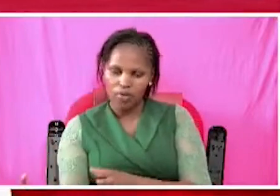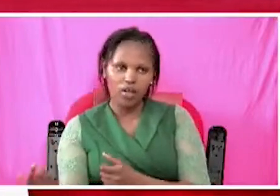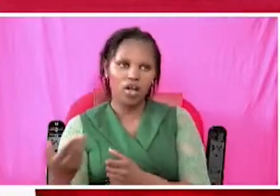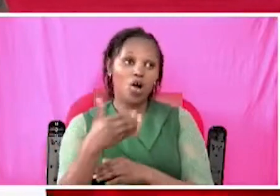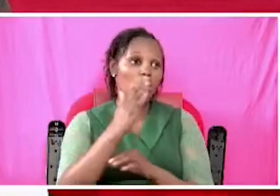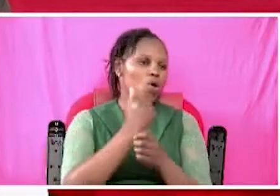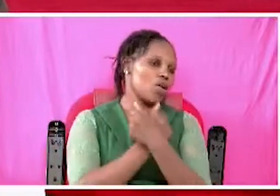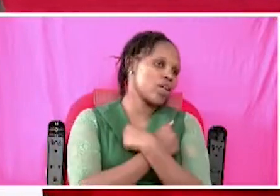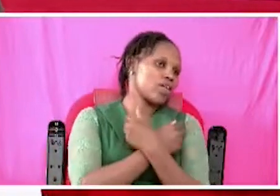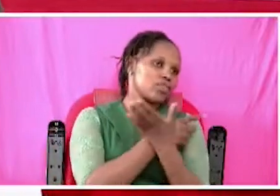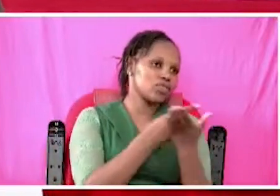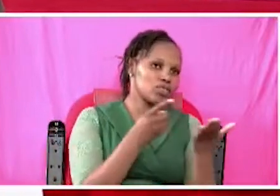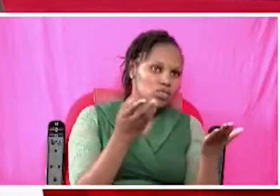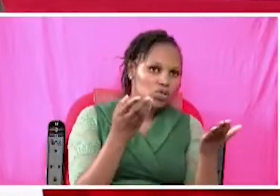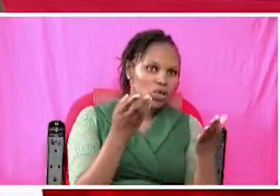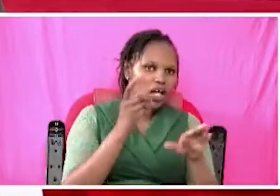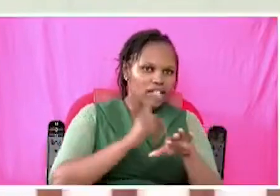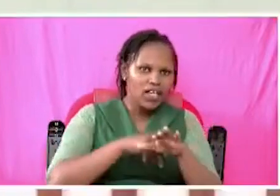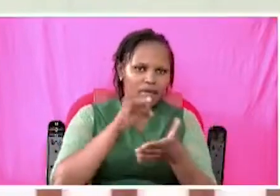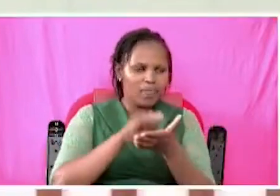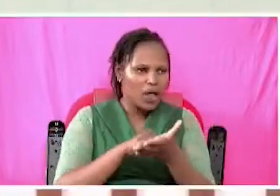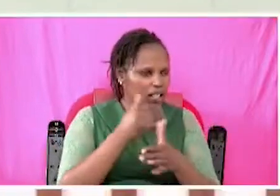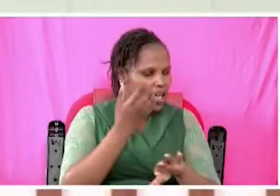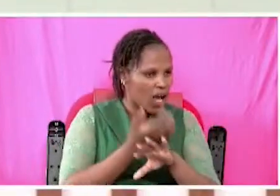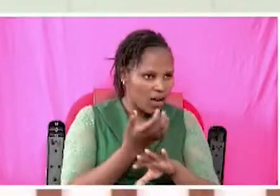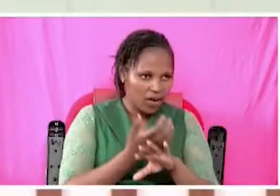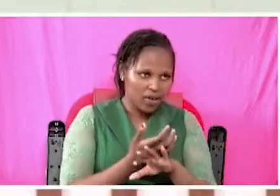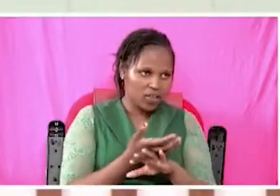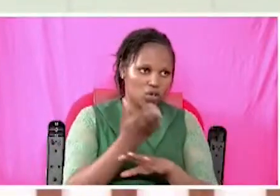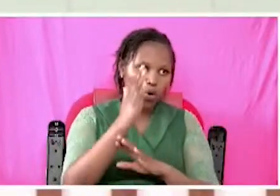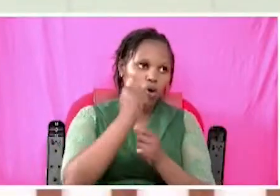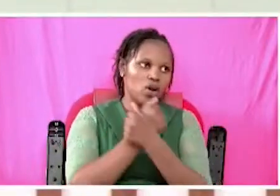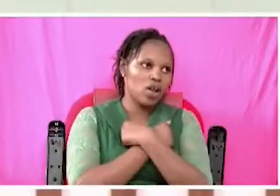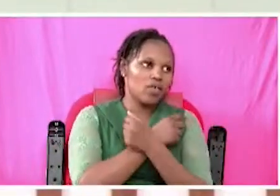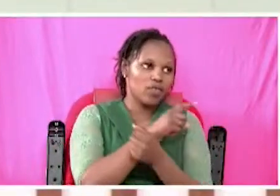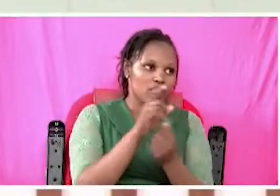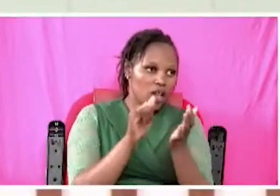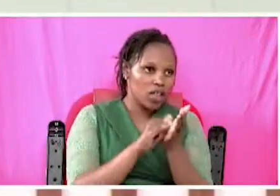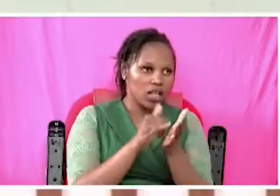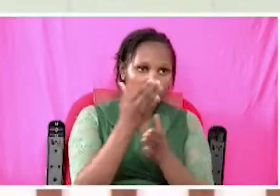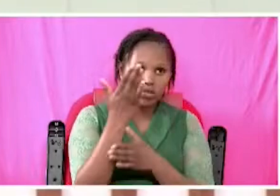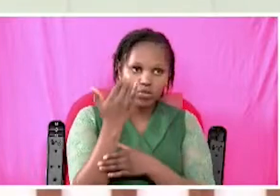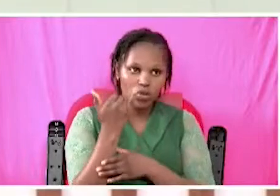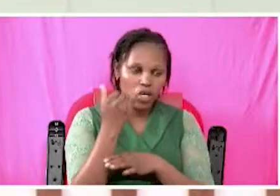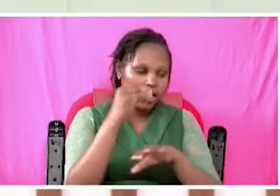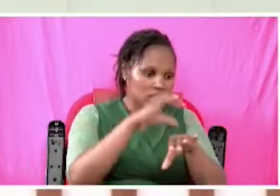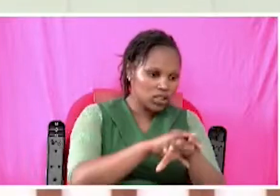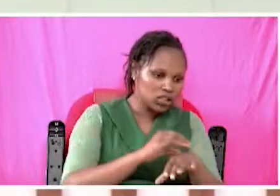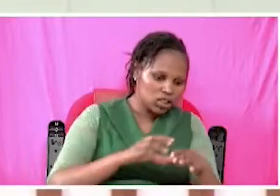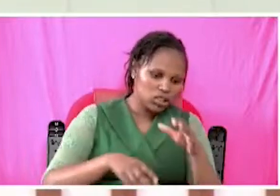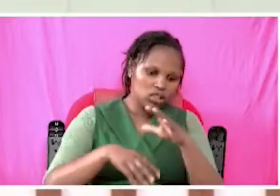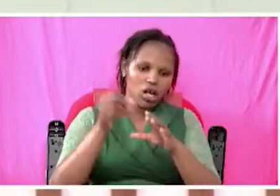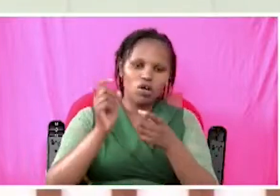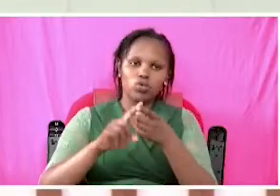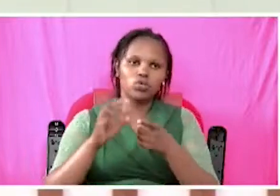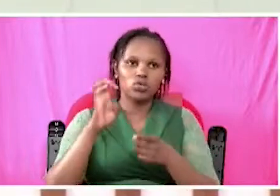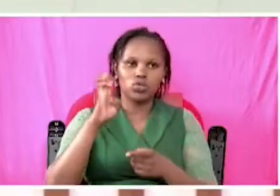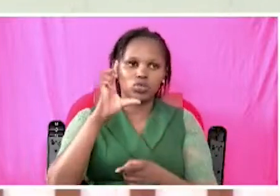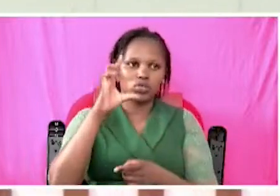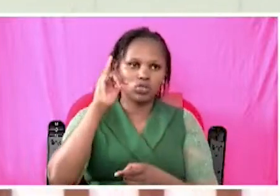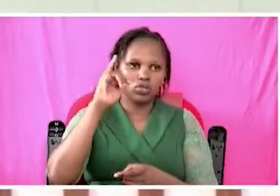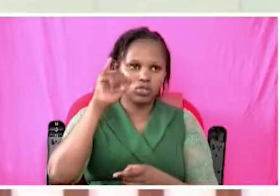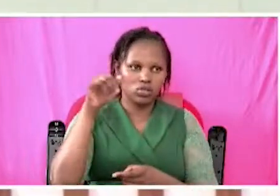you even during that time, and that is why he reaches out to Elijah in that very, very, very special